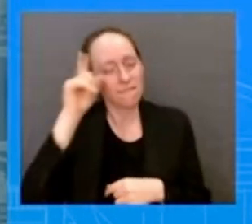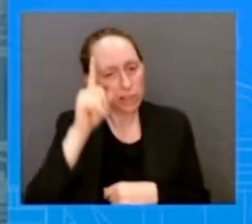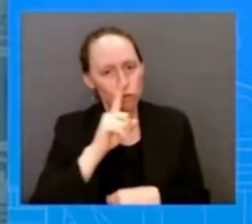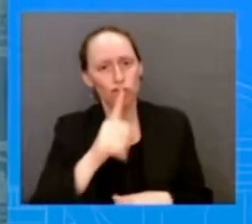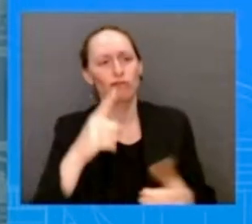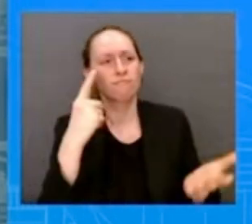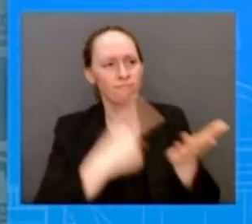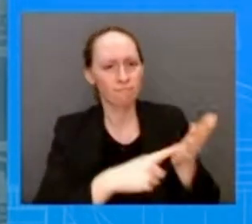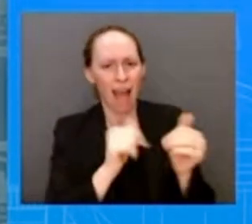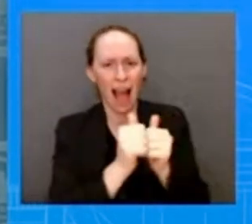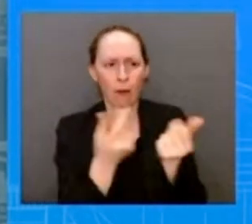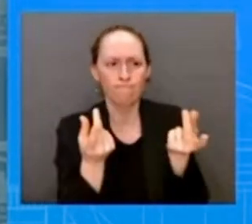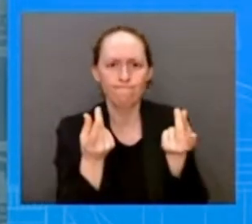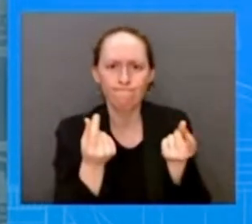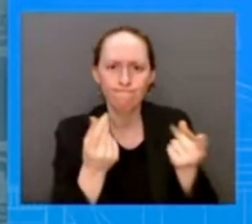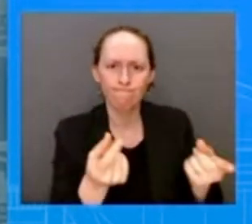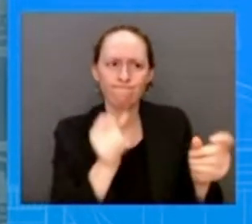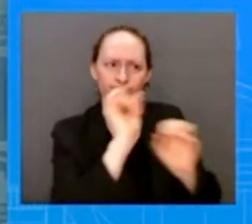that proposal.